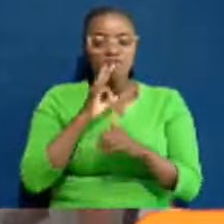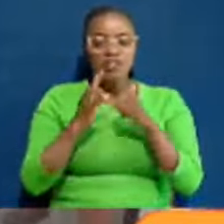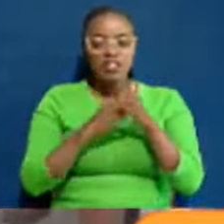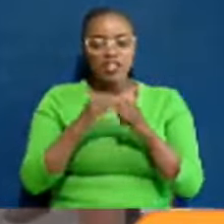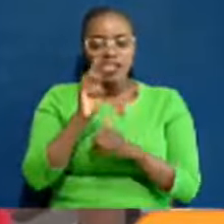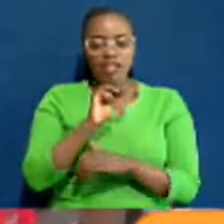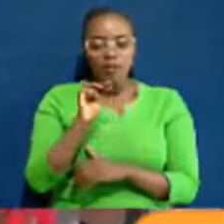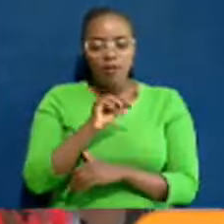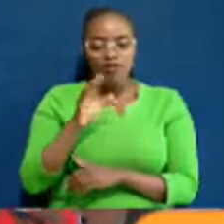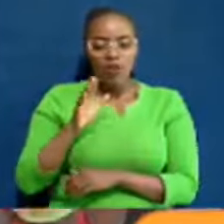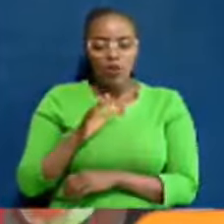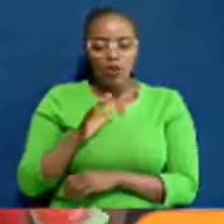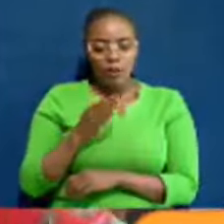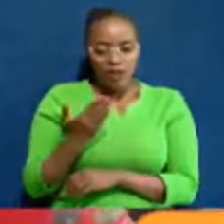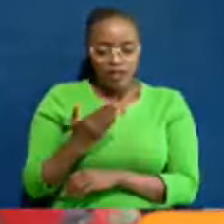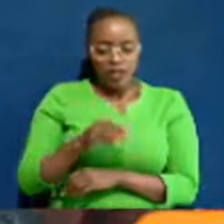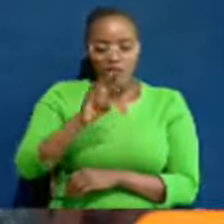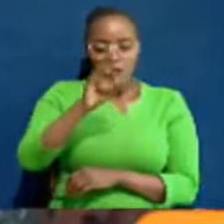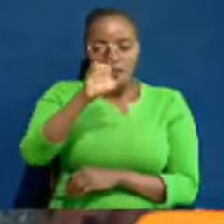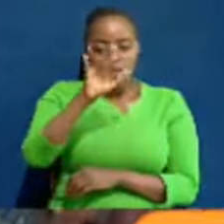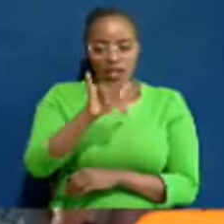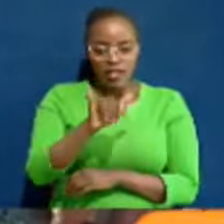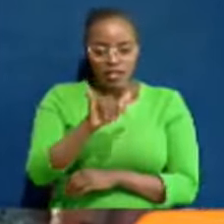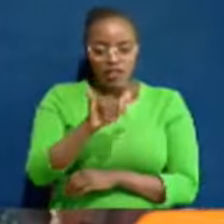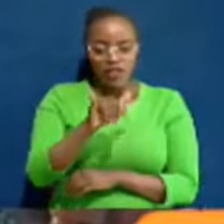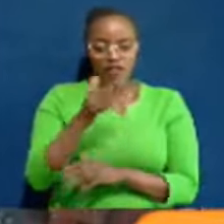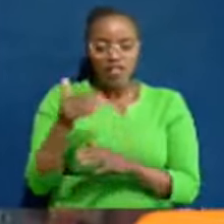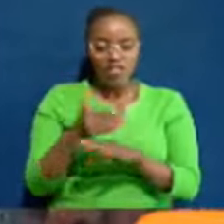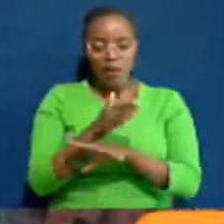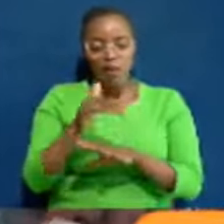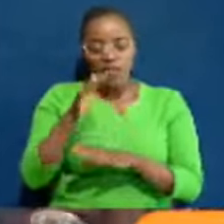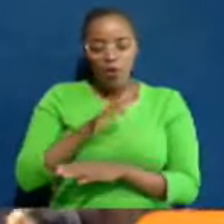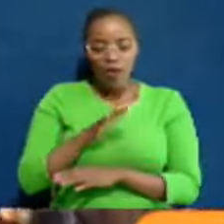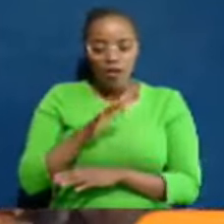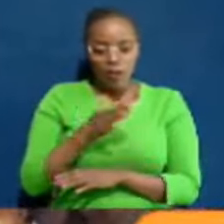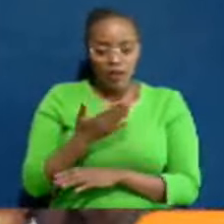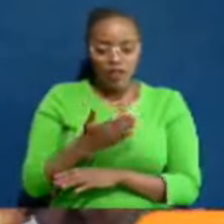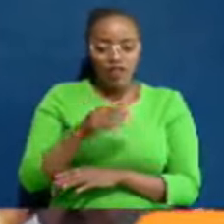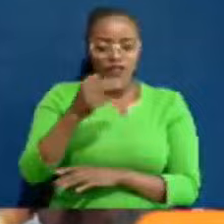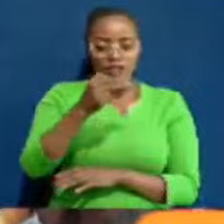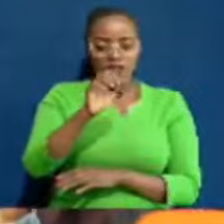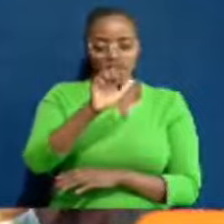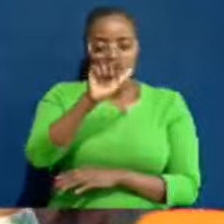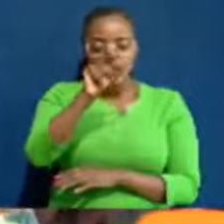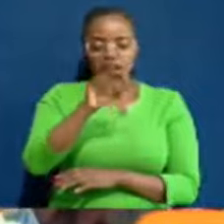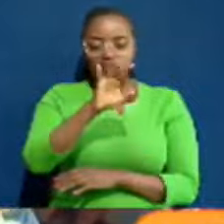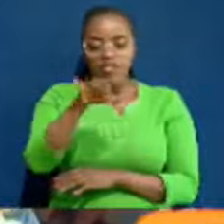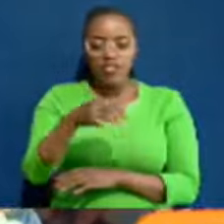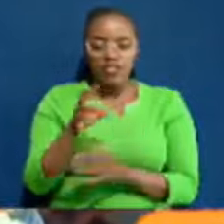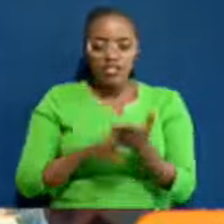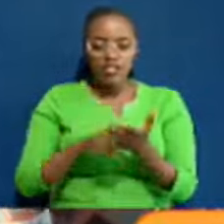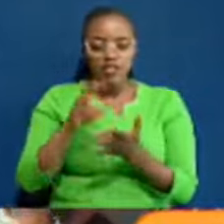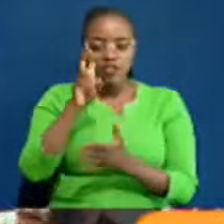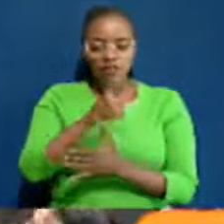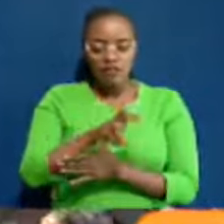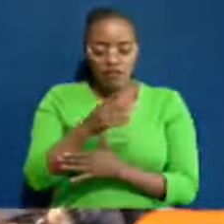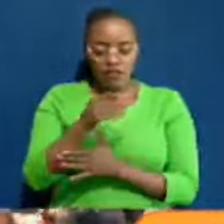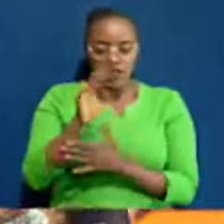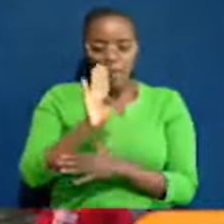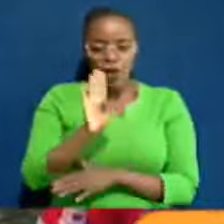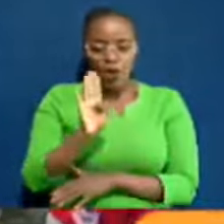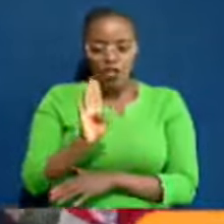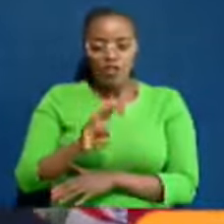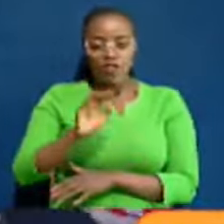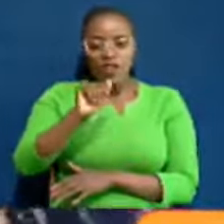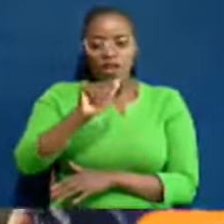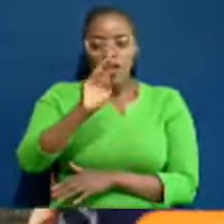meters women's bronze medalist Mary Mora, marathon women's bronze medalist Helen Obiri, and 3,000 meter steeplechase bronze medalist